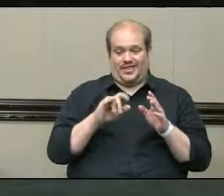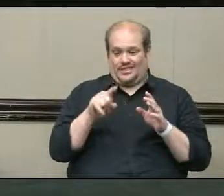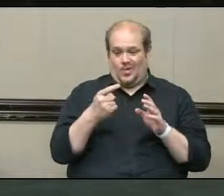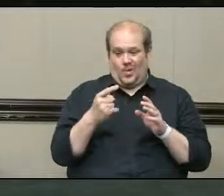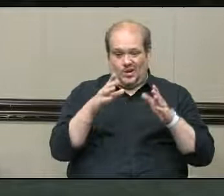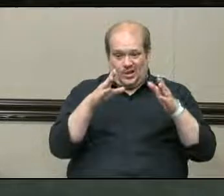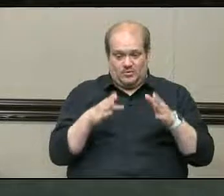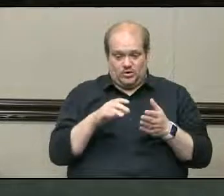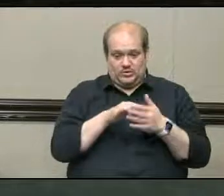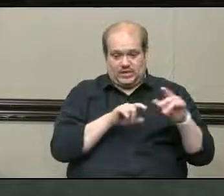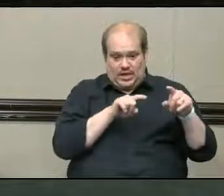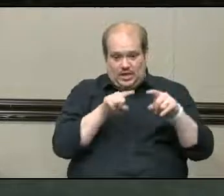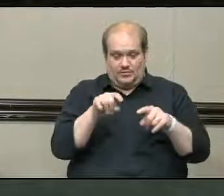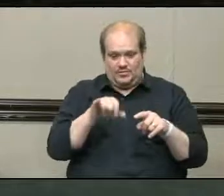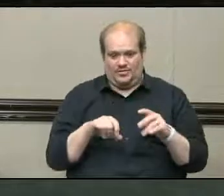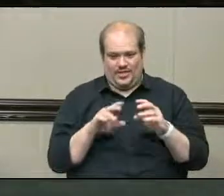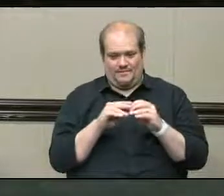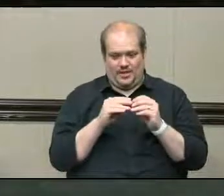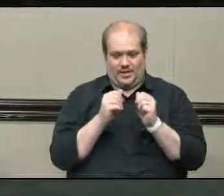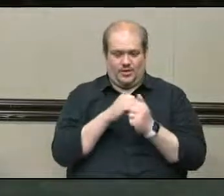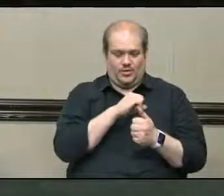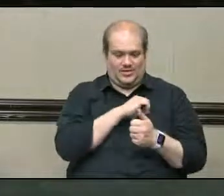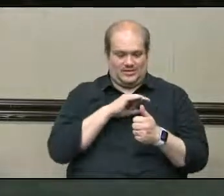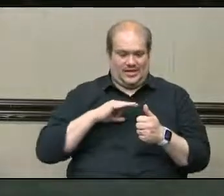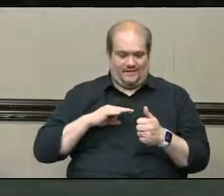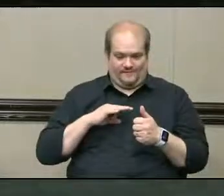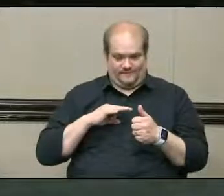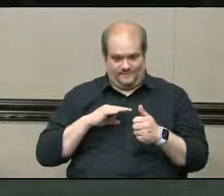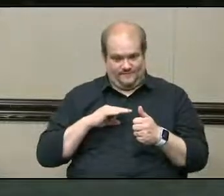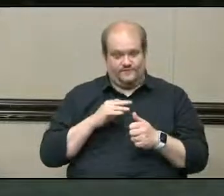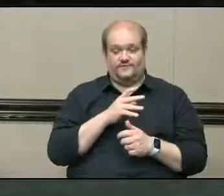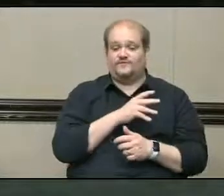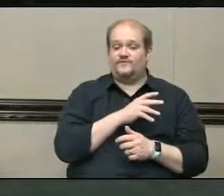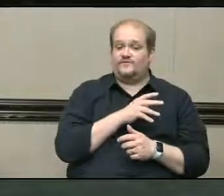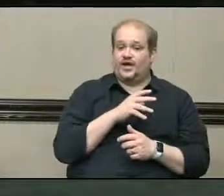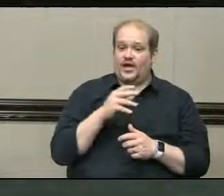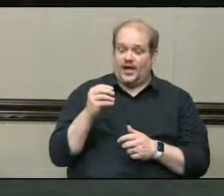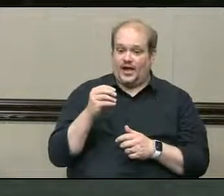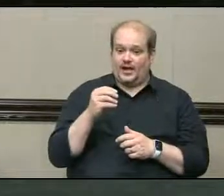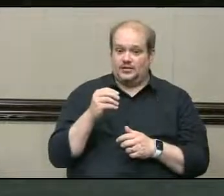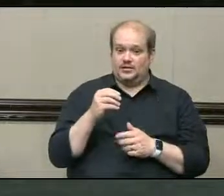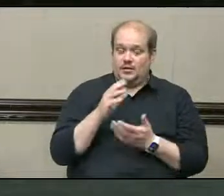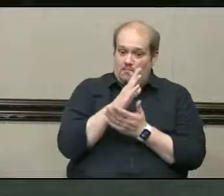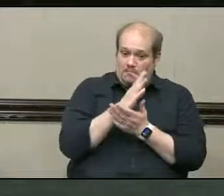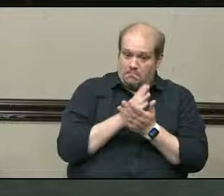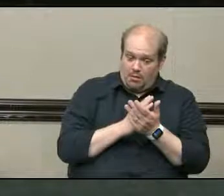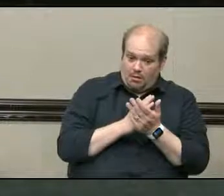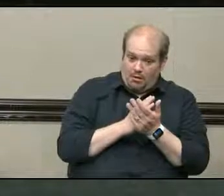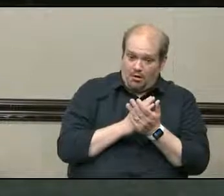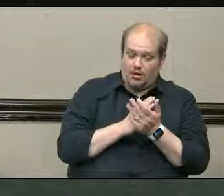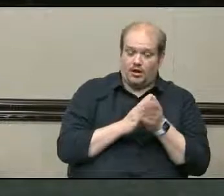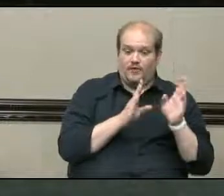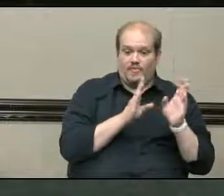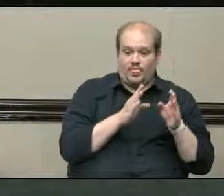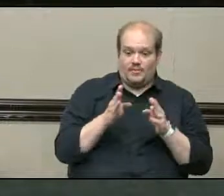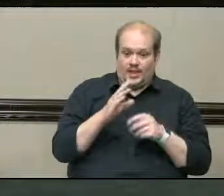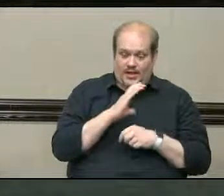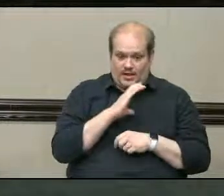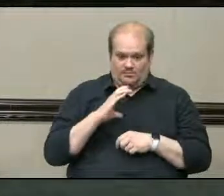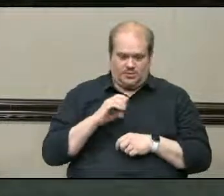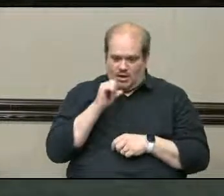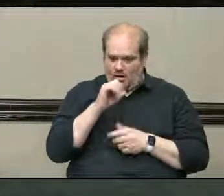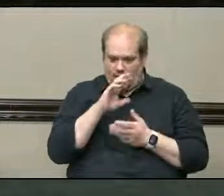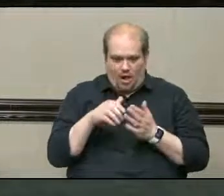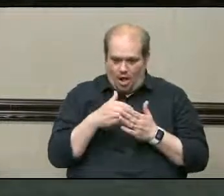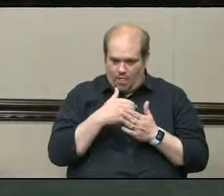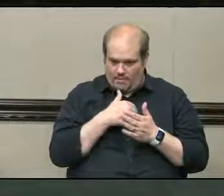one that come to that meeting, along with staff and a portion of the Planning Commission. Not all the